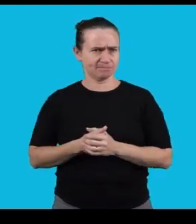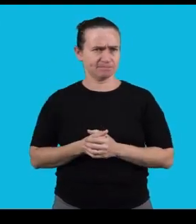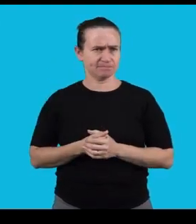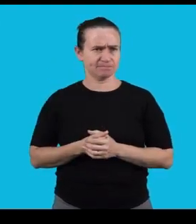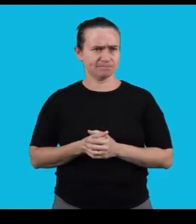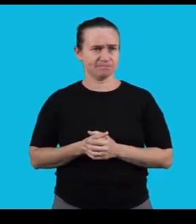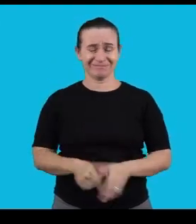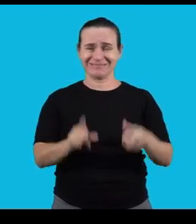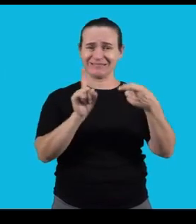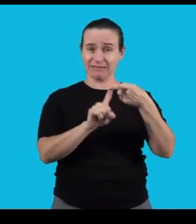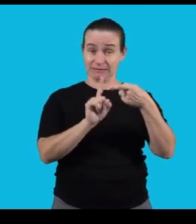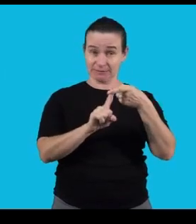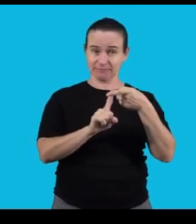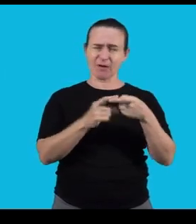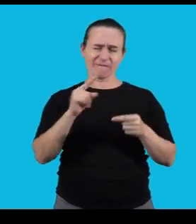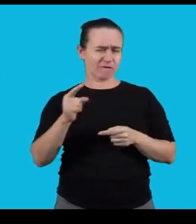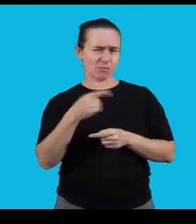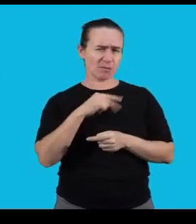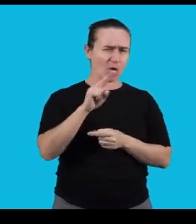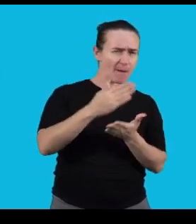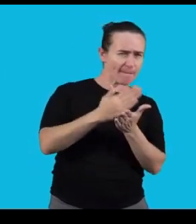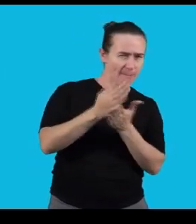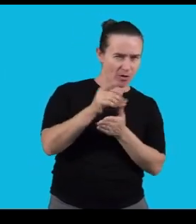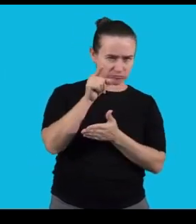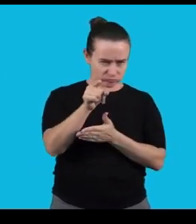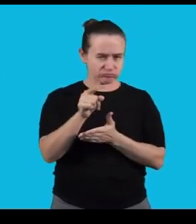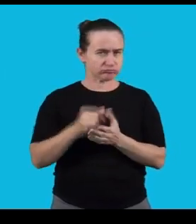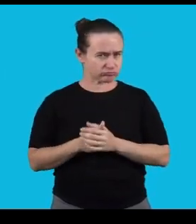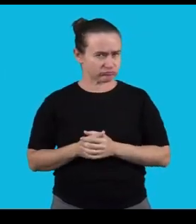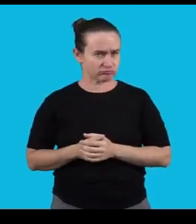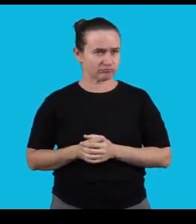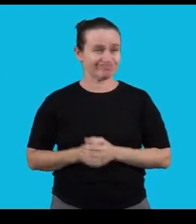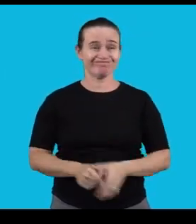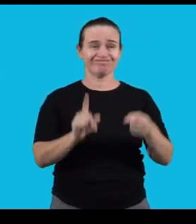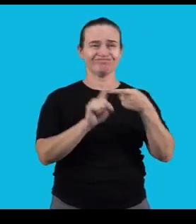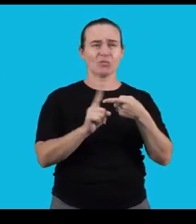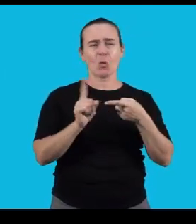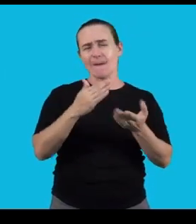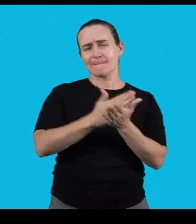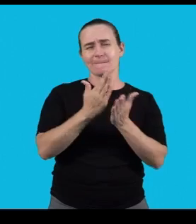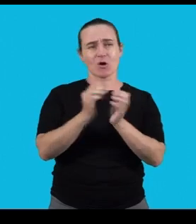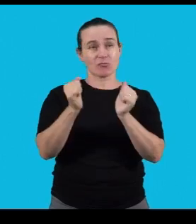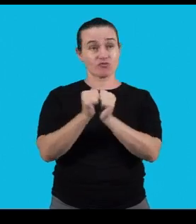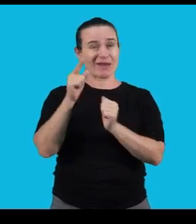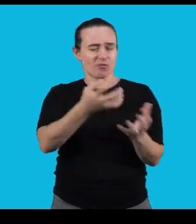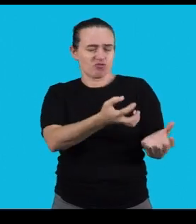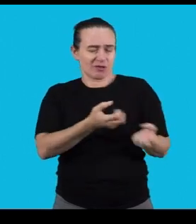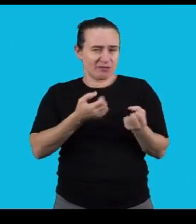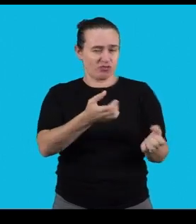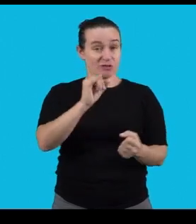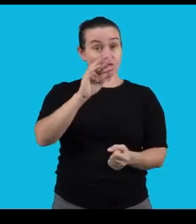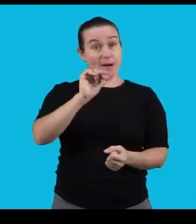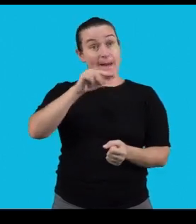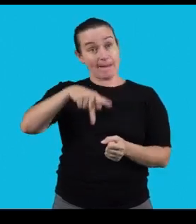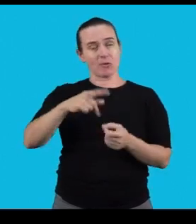ear. 231. Oh, so you look at the part. Here is the part of the human ear. 231. Name the part of the brain that